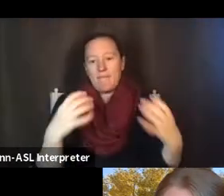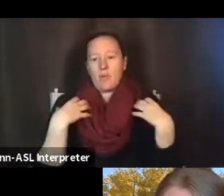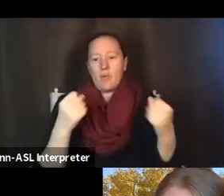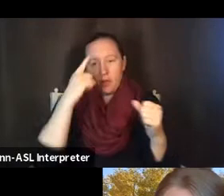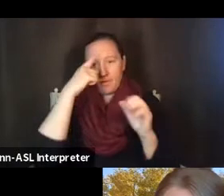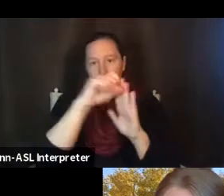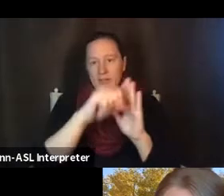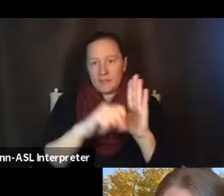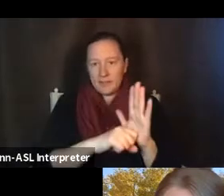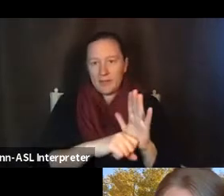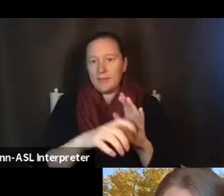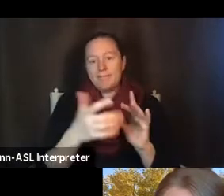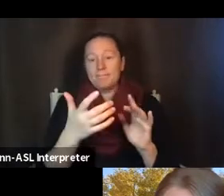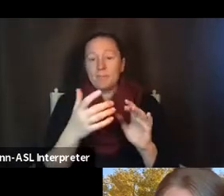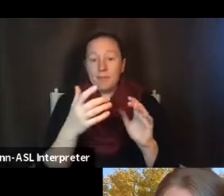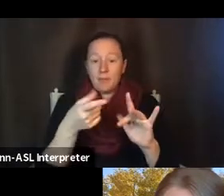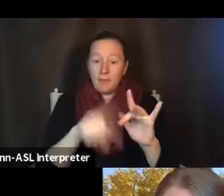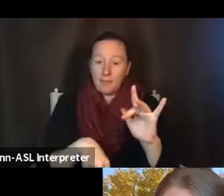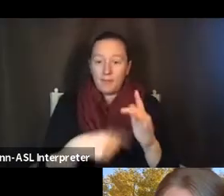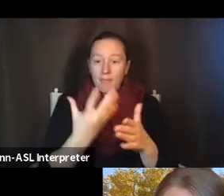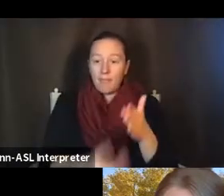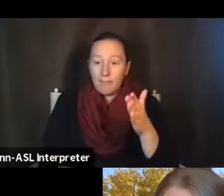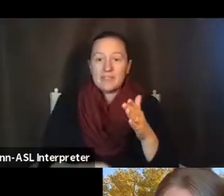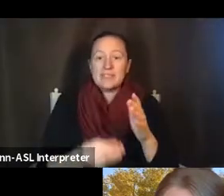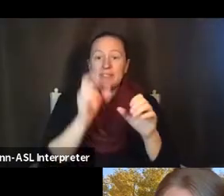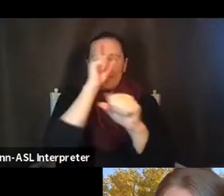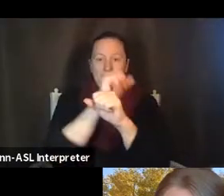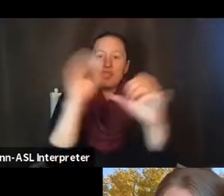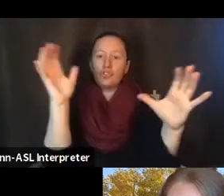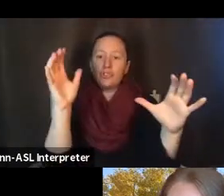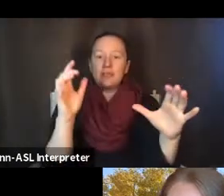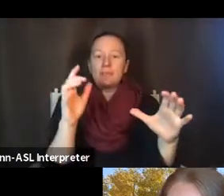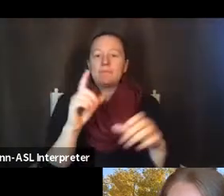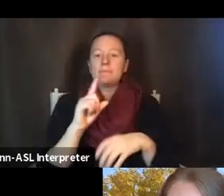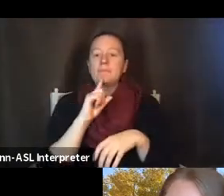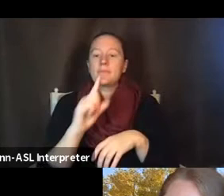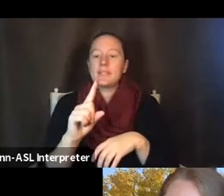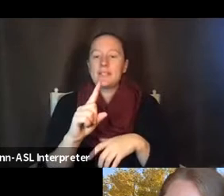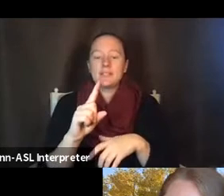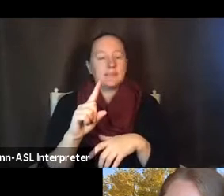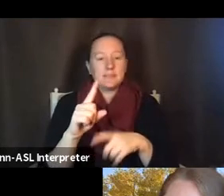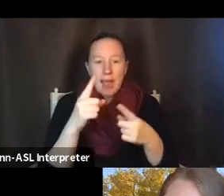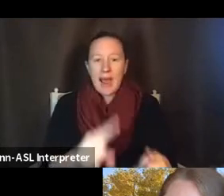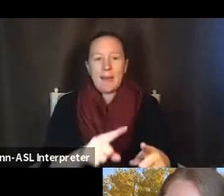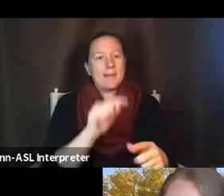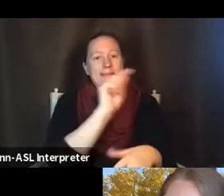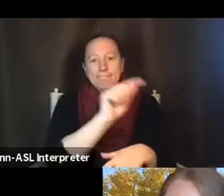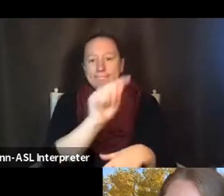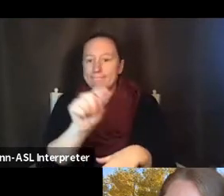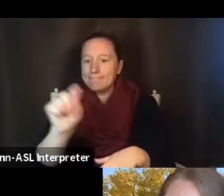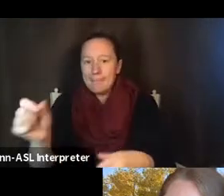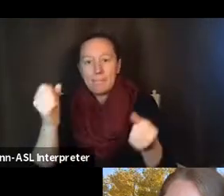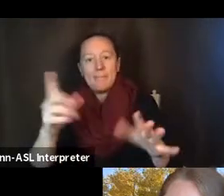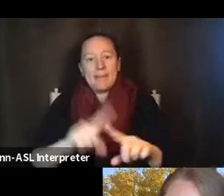of vision is a vision, again, that's shared across state agencies and across stakeholders.